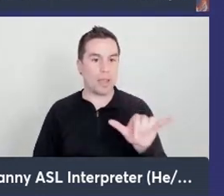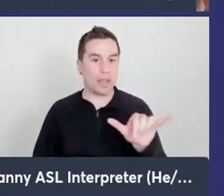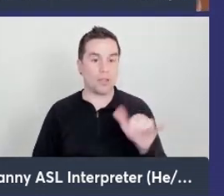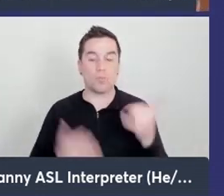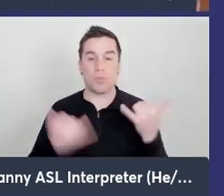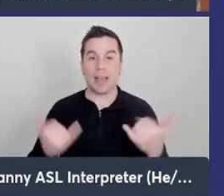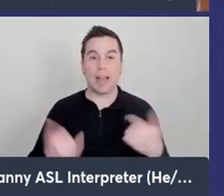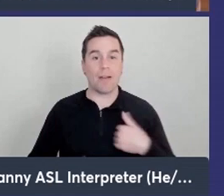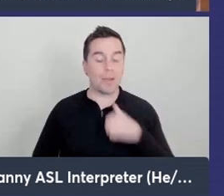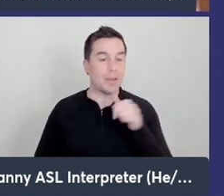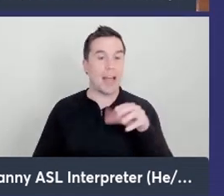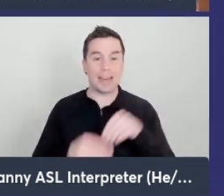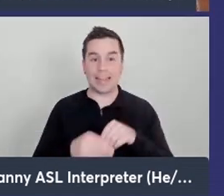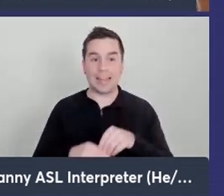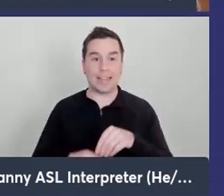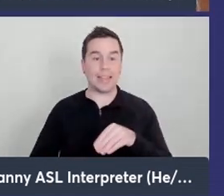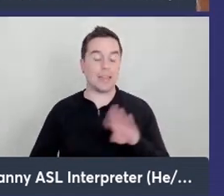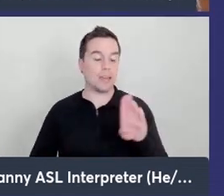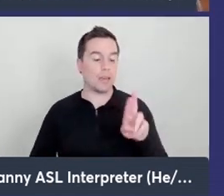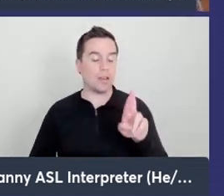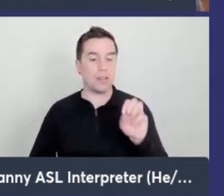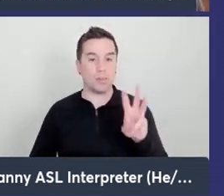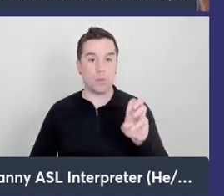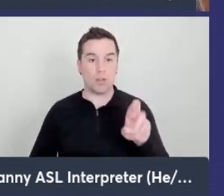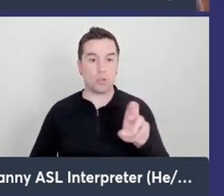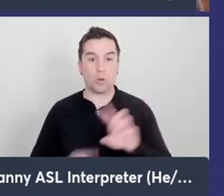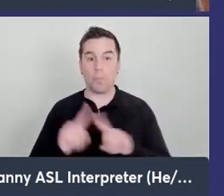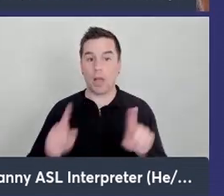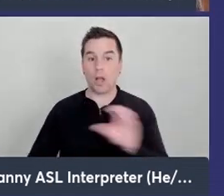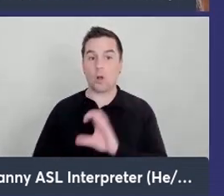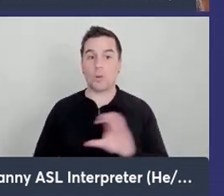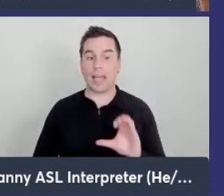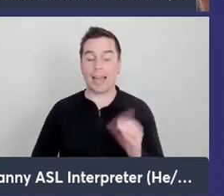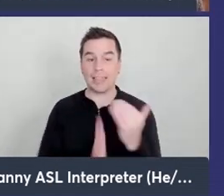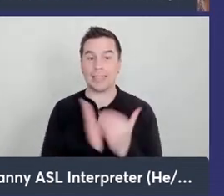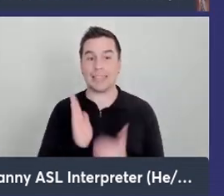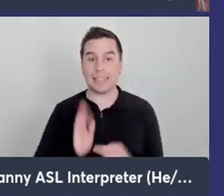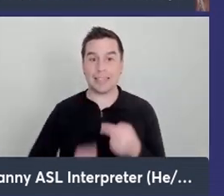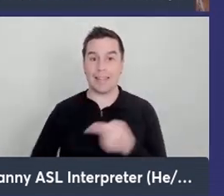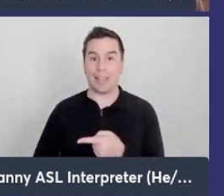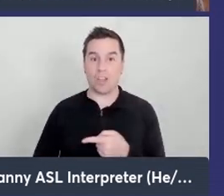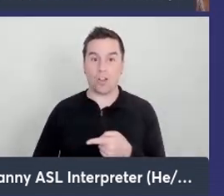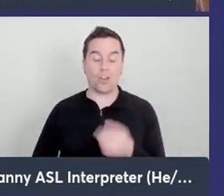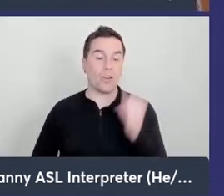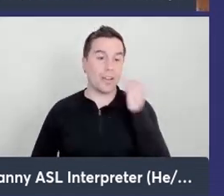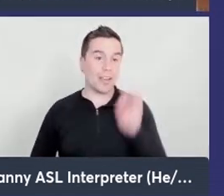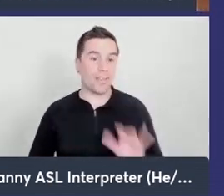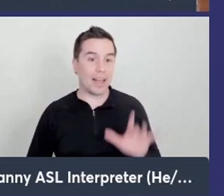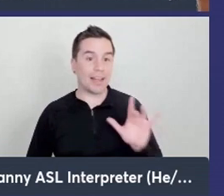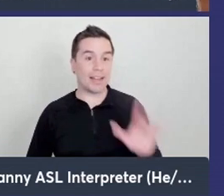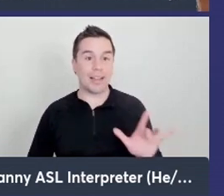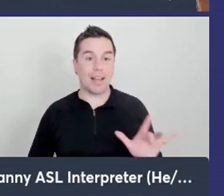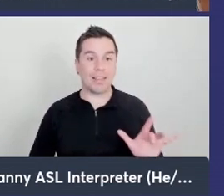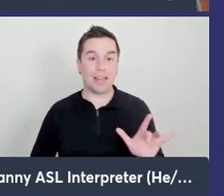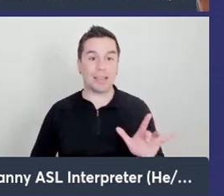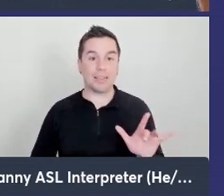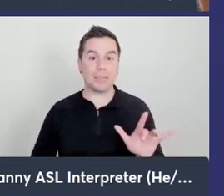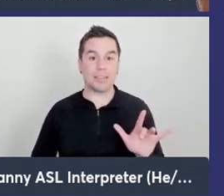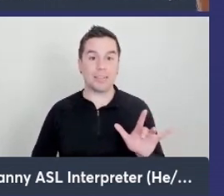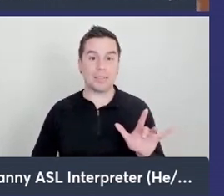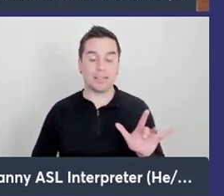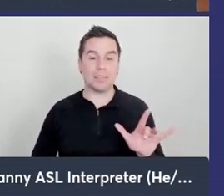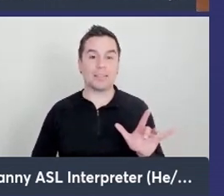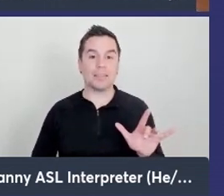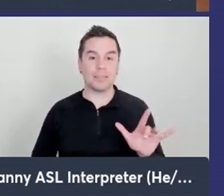and I see Amazon CodeCatalyst is listed there. And if I click on it on the left, I'm going to be right in. I'm actually going to see all of